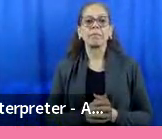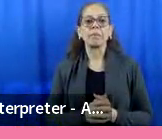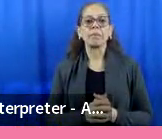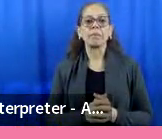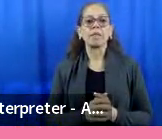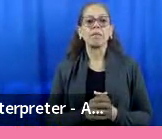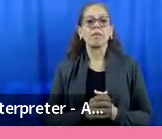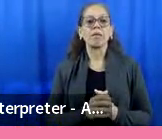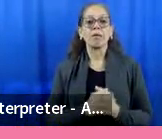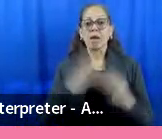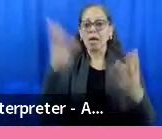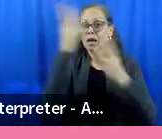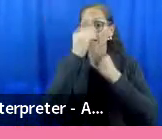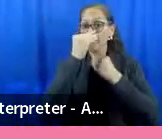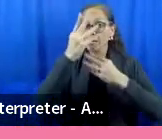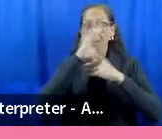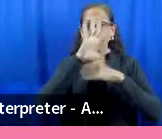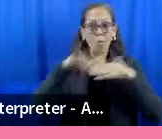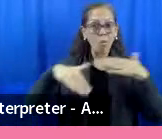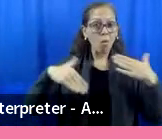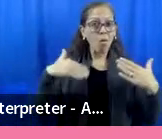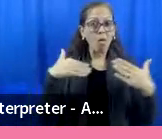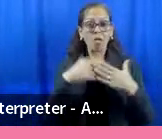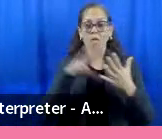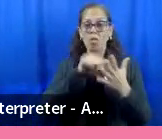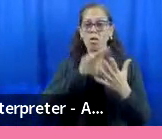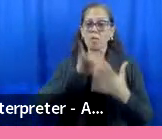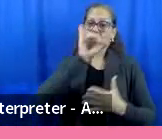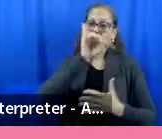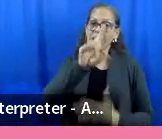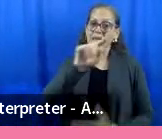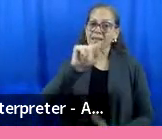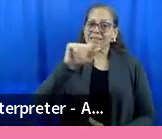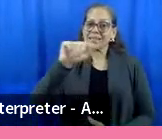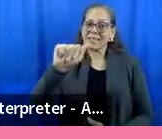Get all the details and learn more about the data tool at